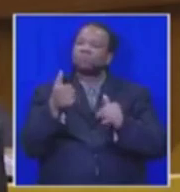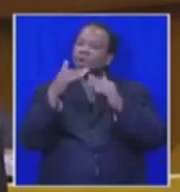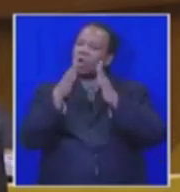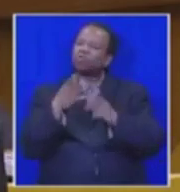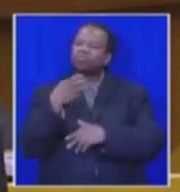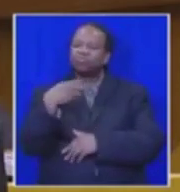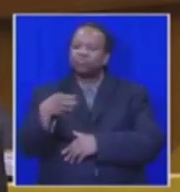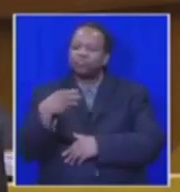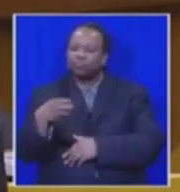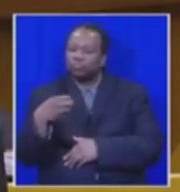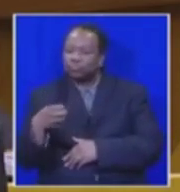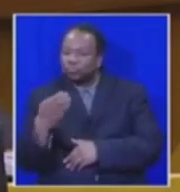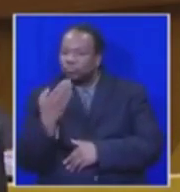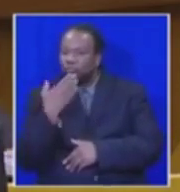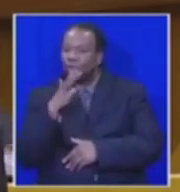household profiling,